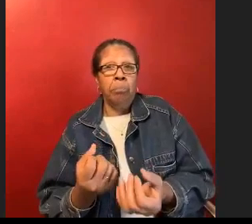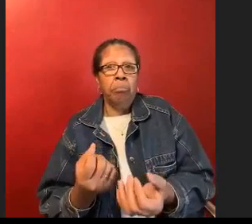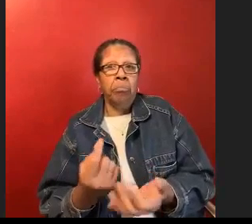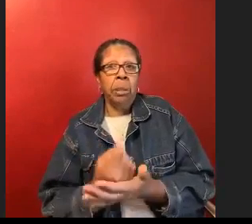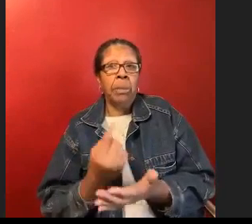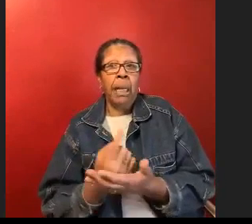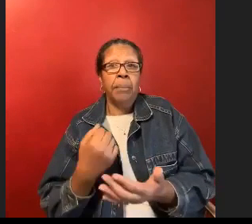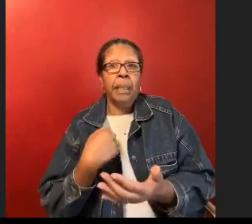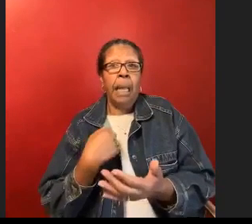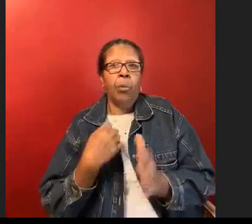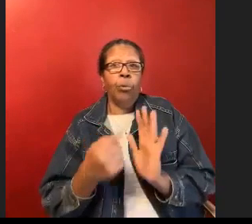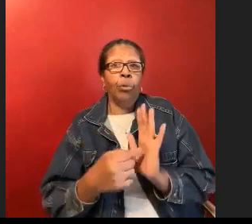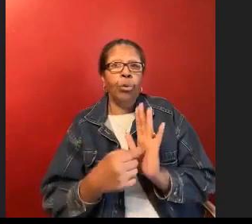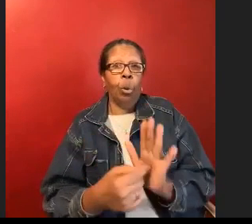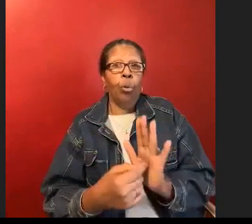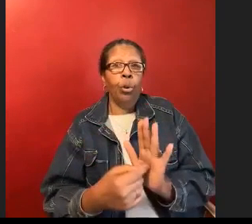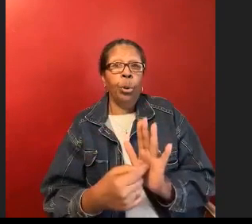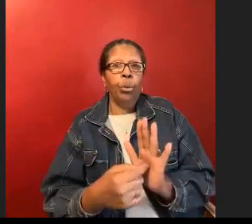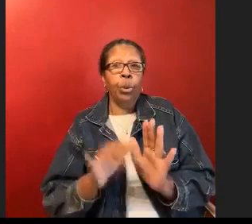listed.